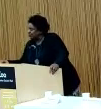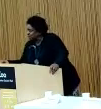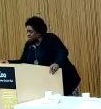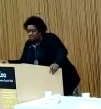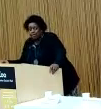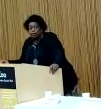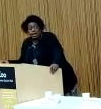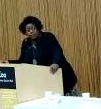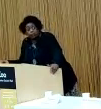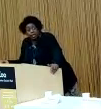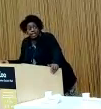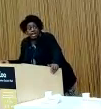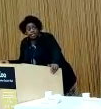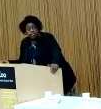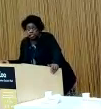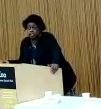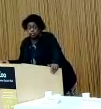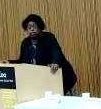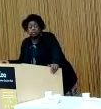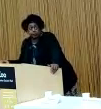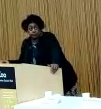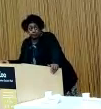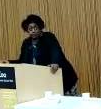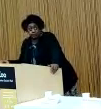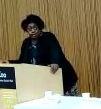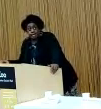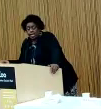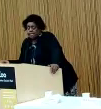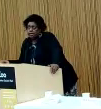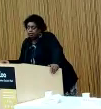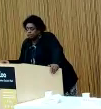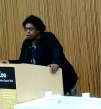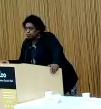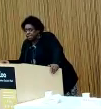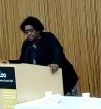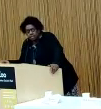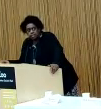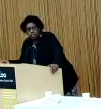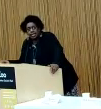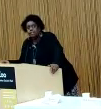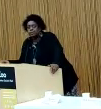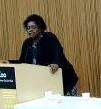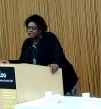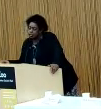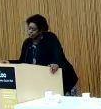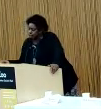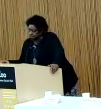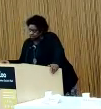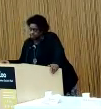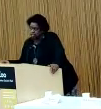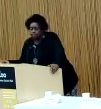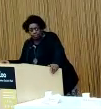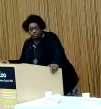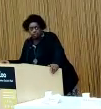okay if you haven't read it I suggest that you do not only do you read it explain it to your